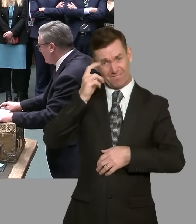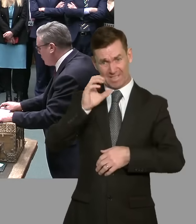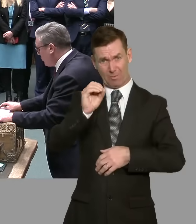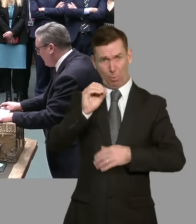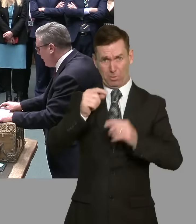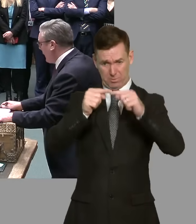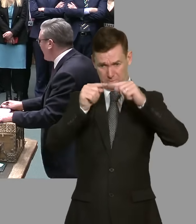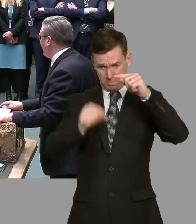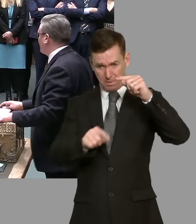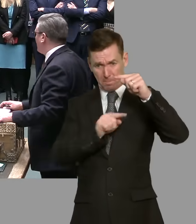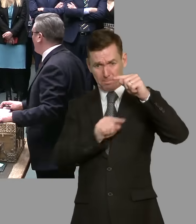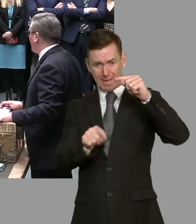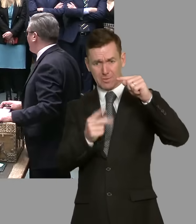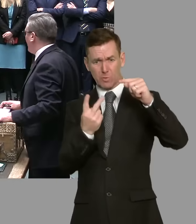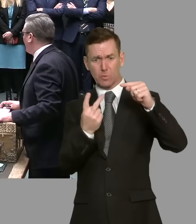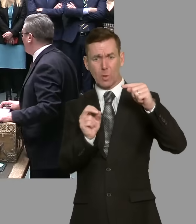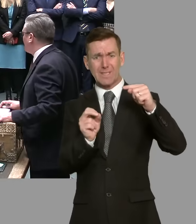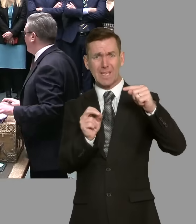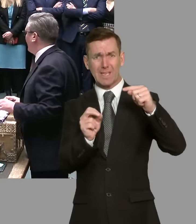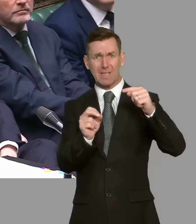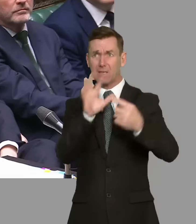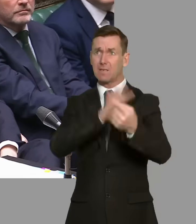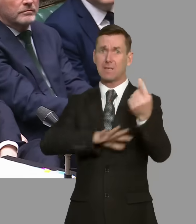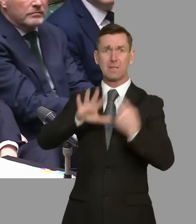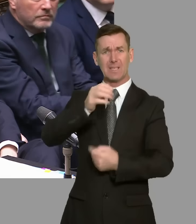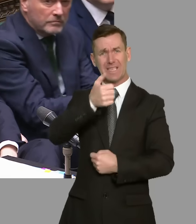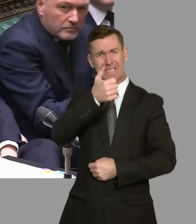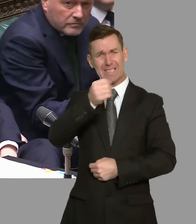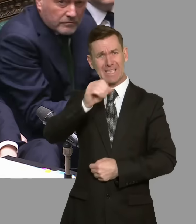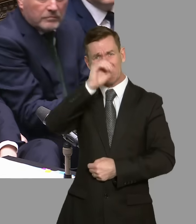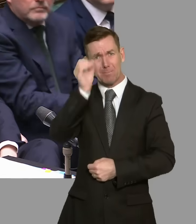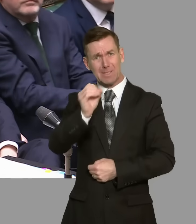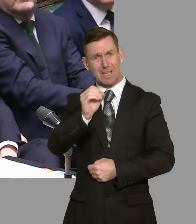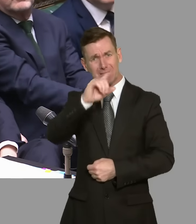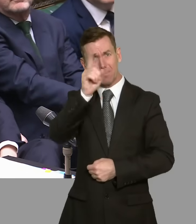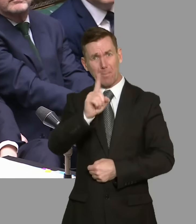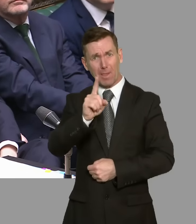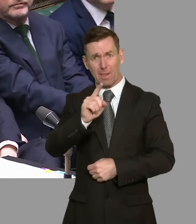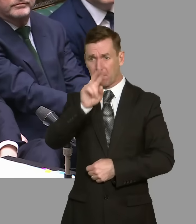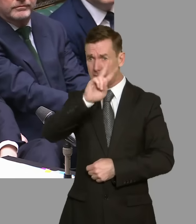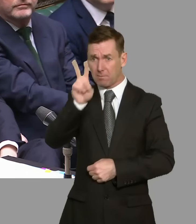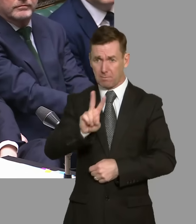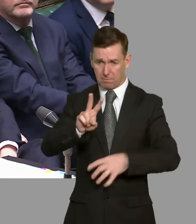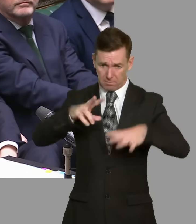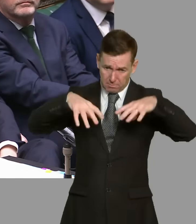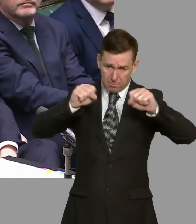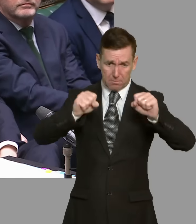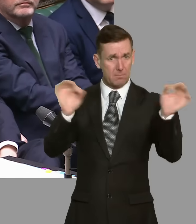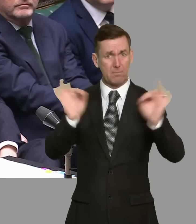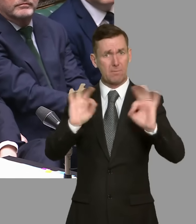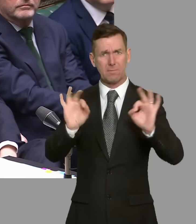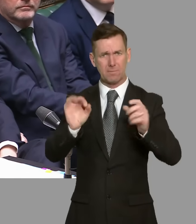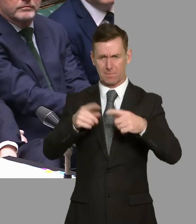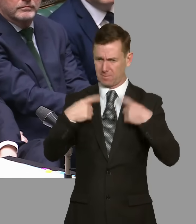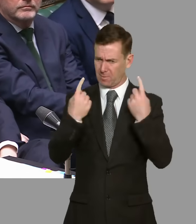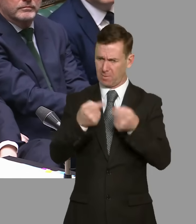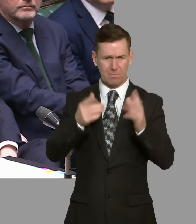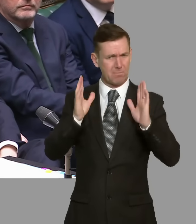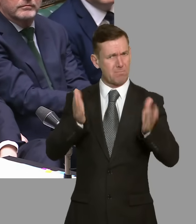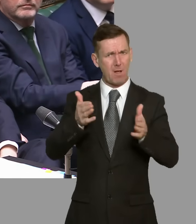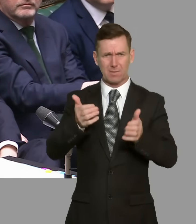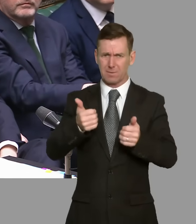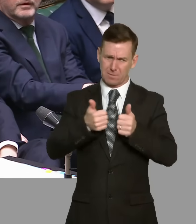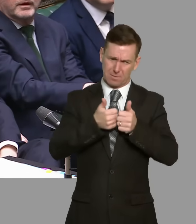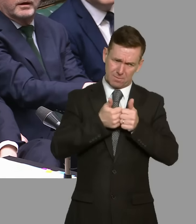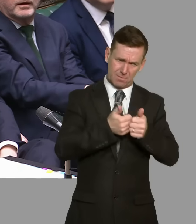keep themselves warm. We have to work with our allies, including the US, on security guarantees to make sure we can do what we must do in relation